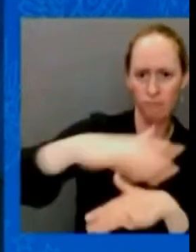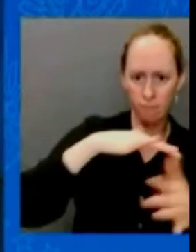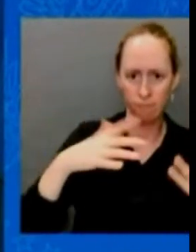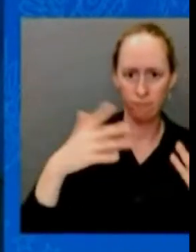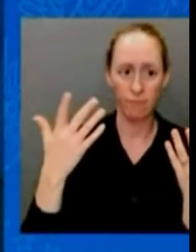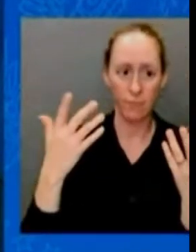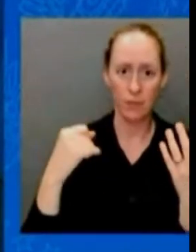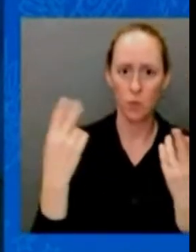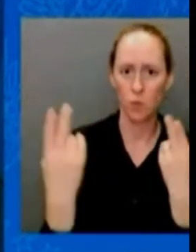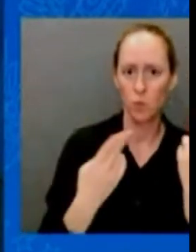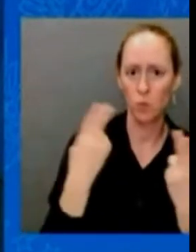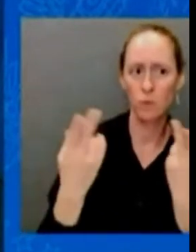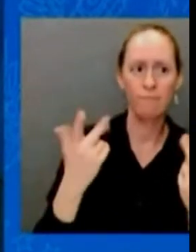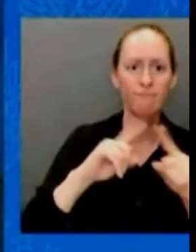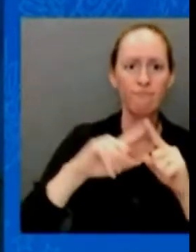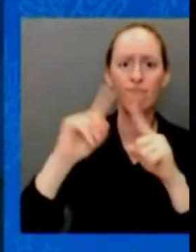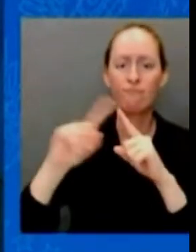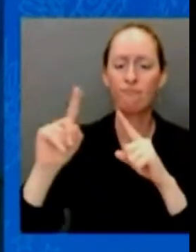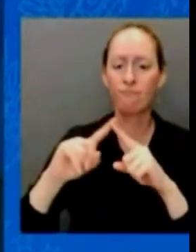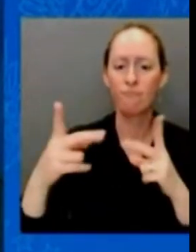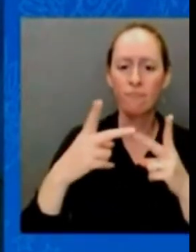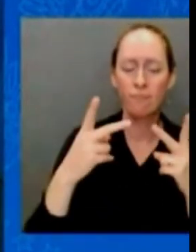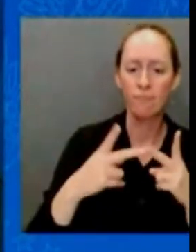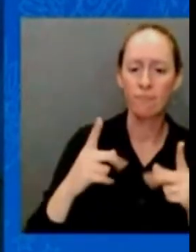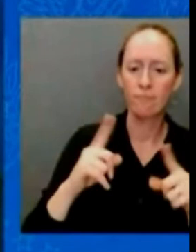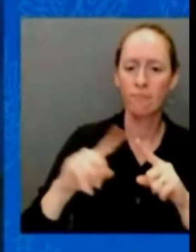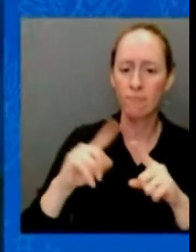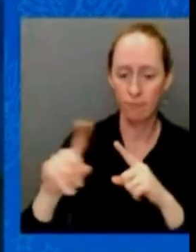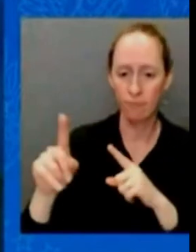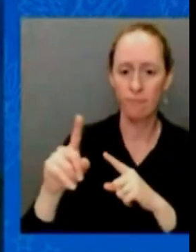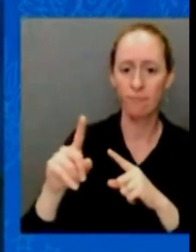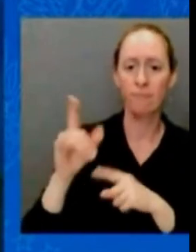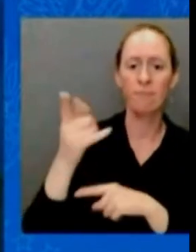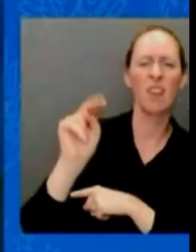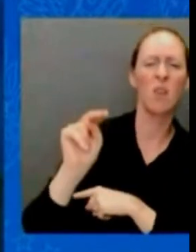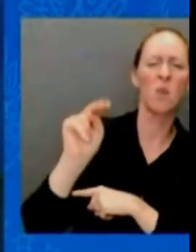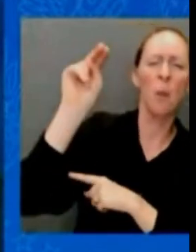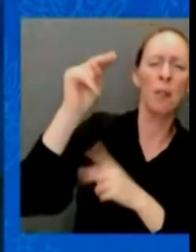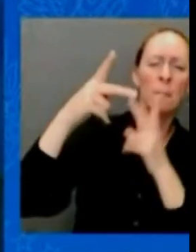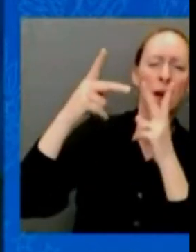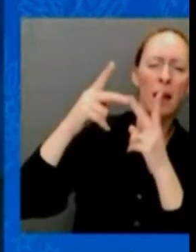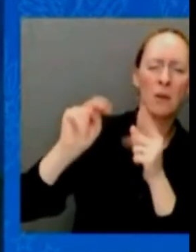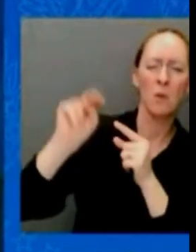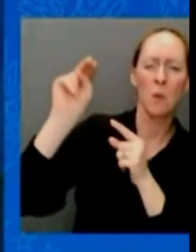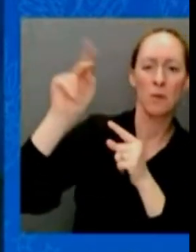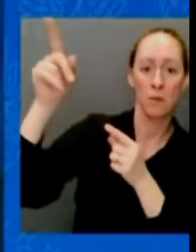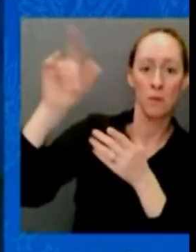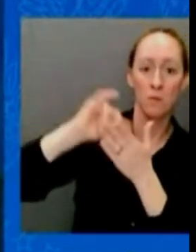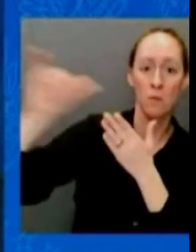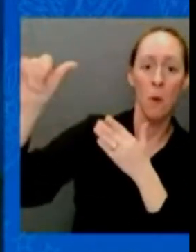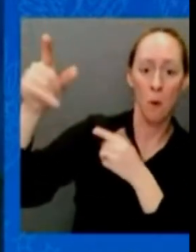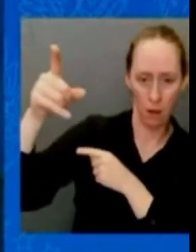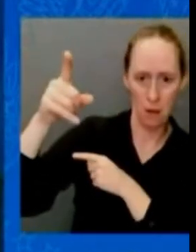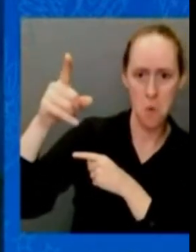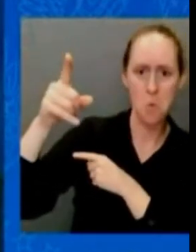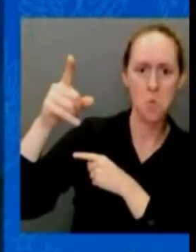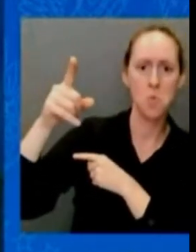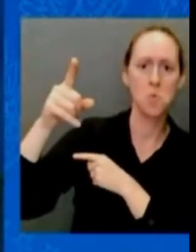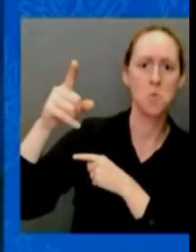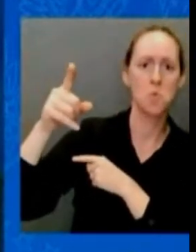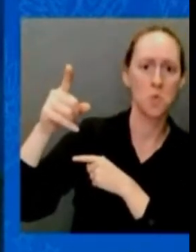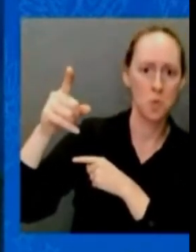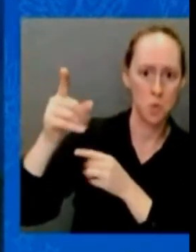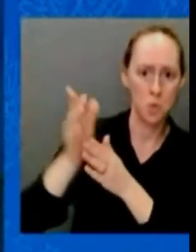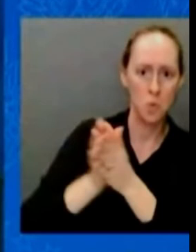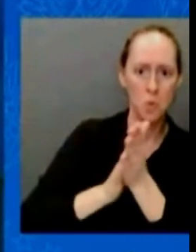just a few miles north of here, will be able to say with pride that they are home to some of the most advanced manufacturing